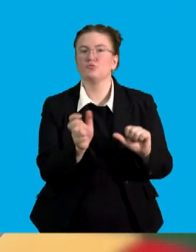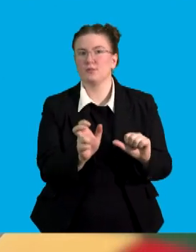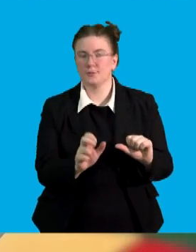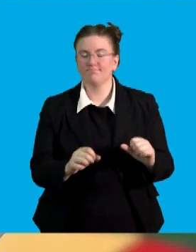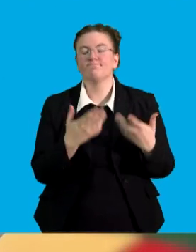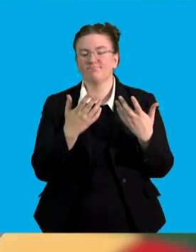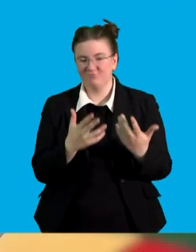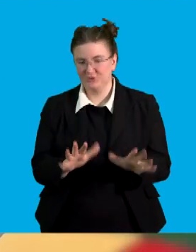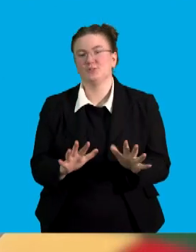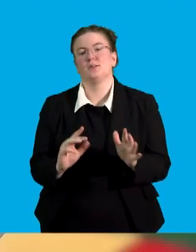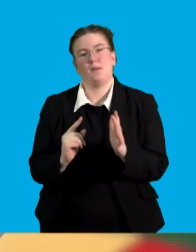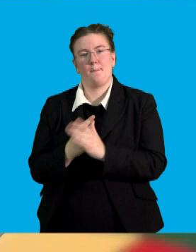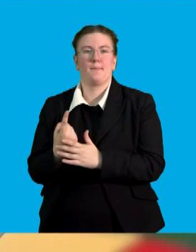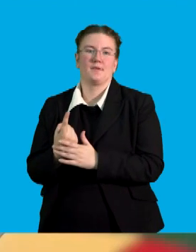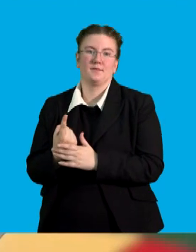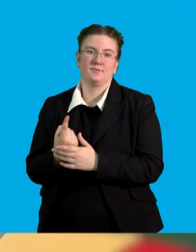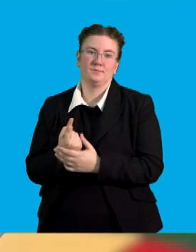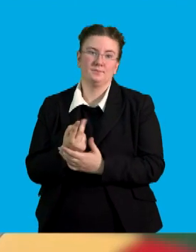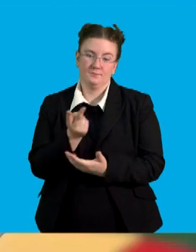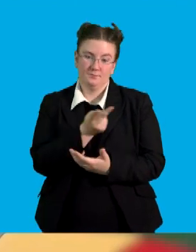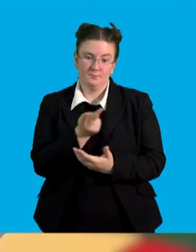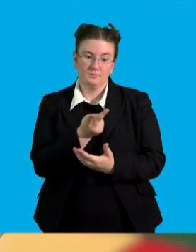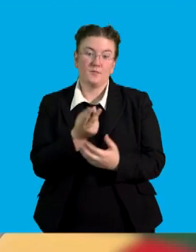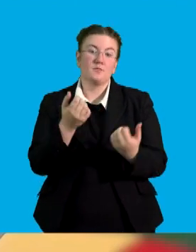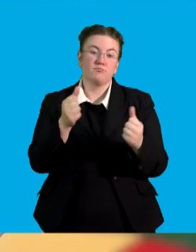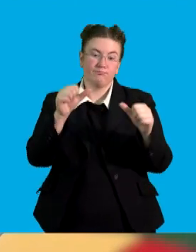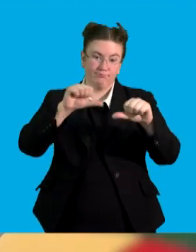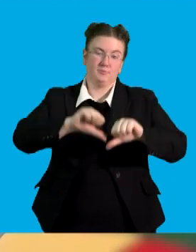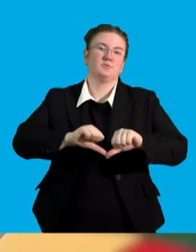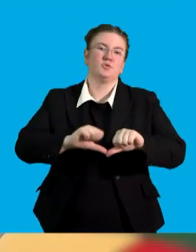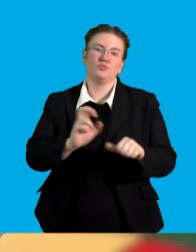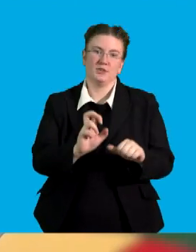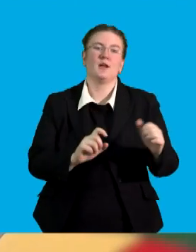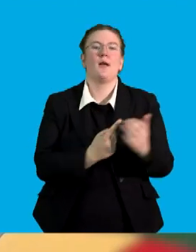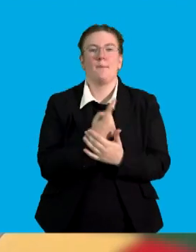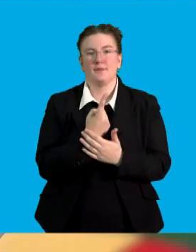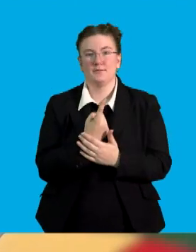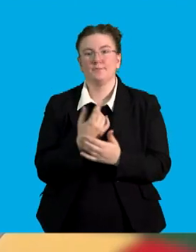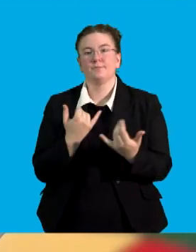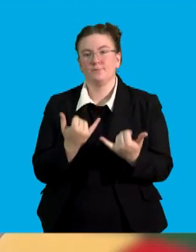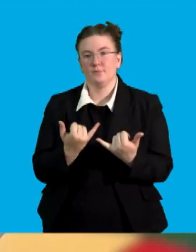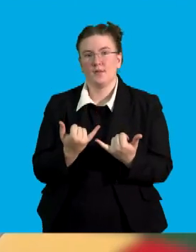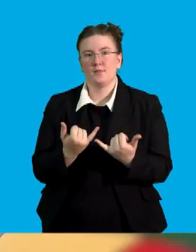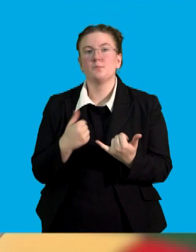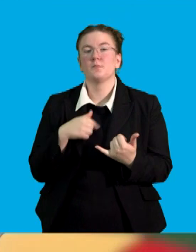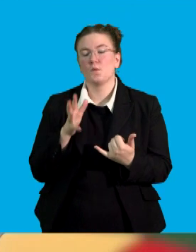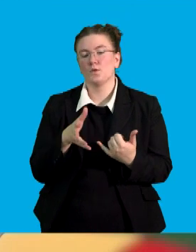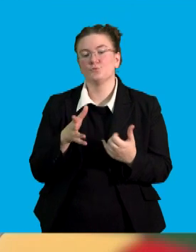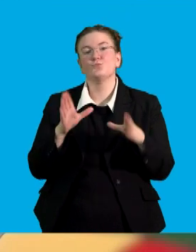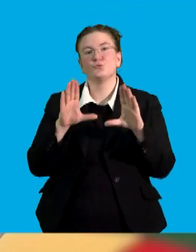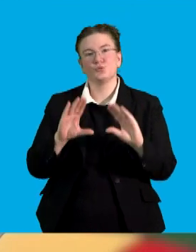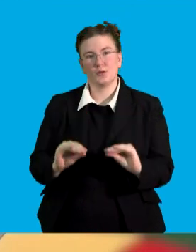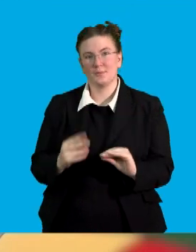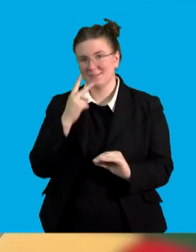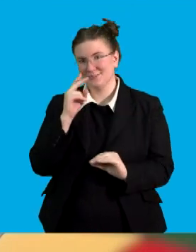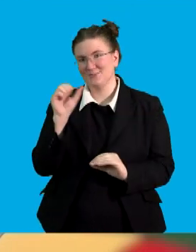particular mixing of these two substances or more substances, a reaction has taken place. Now, with that said, I'm going to stop here for now,